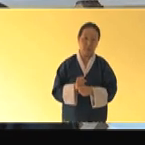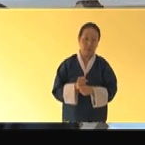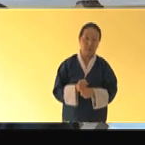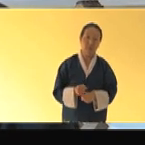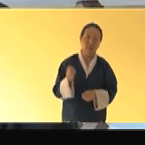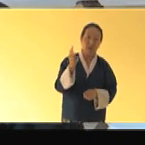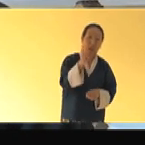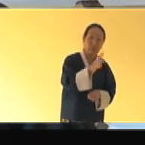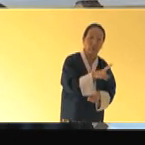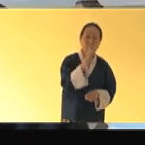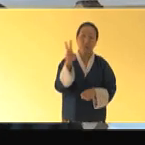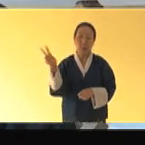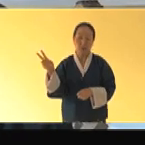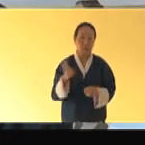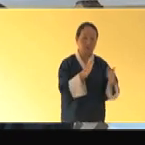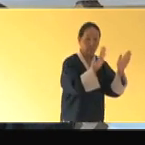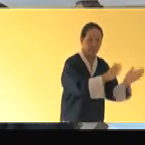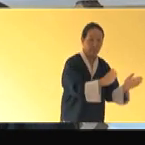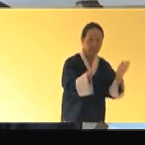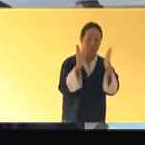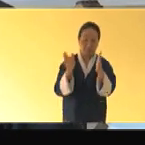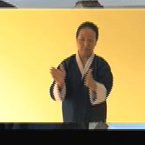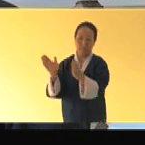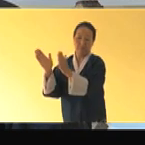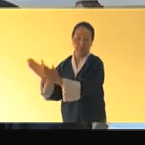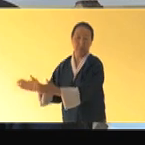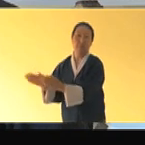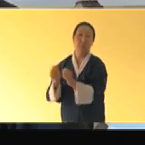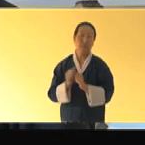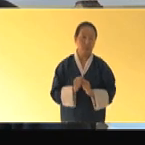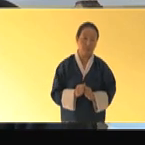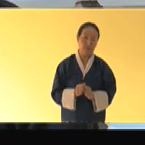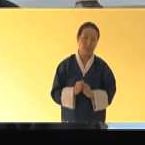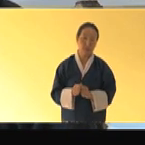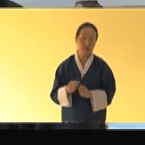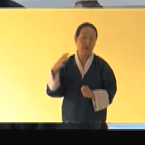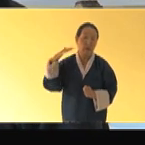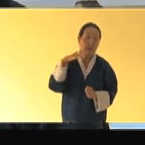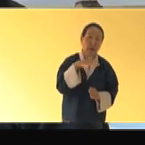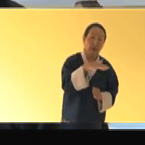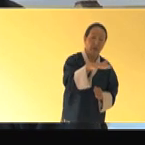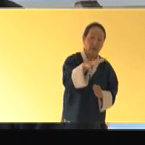small sections on the different corners, we have like 42 corners to give the